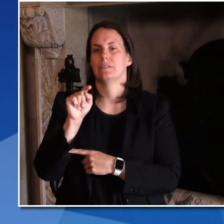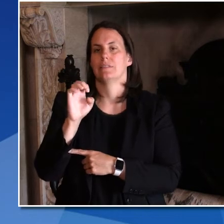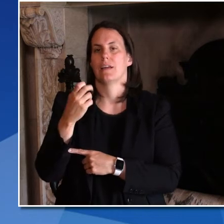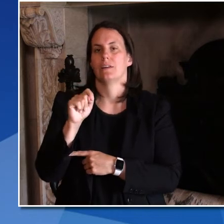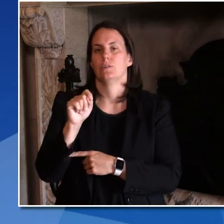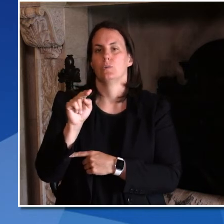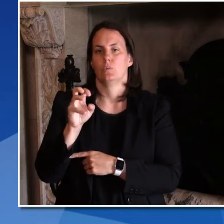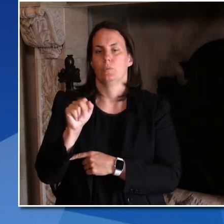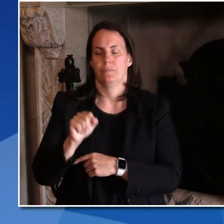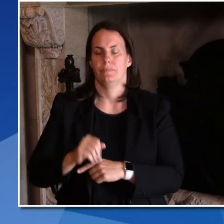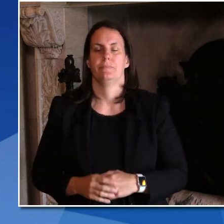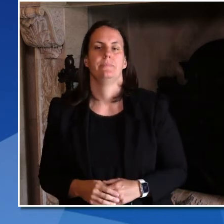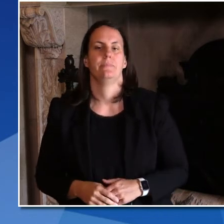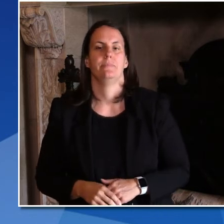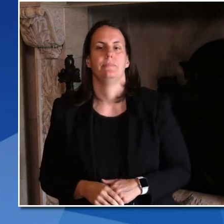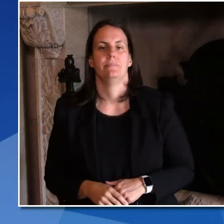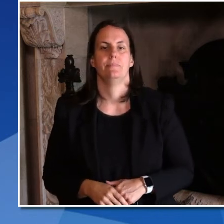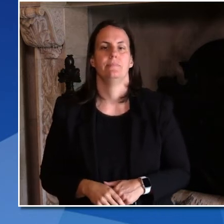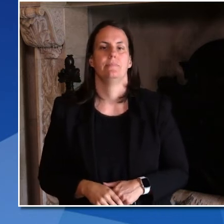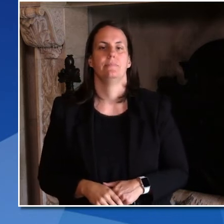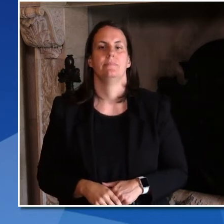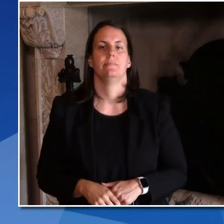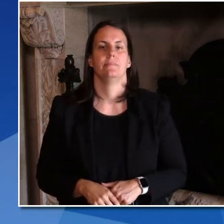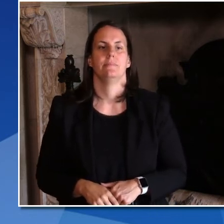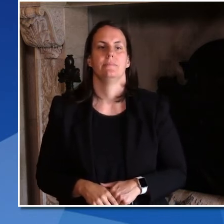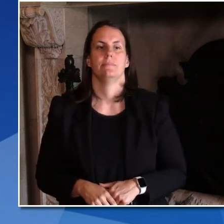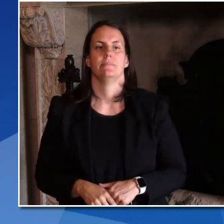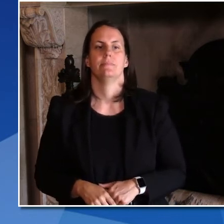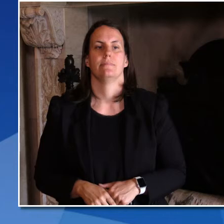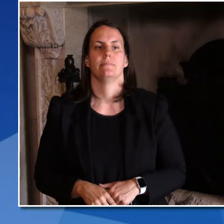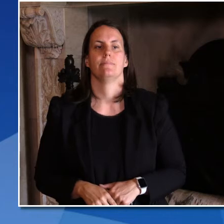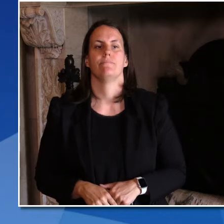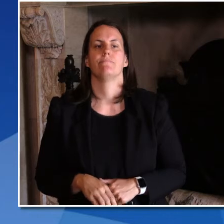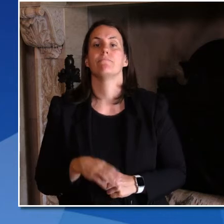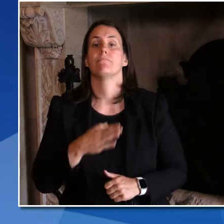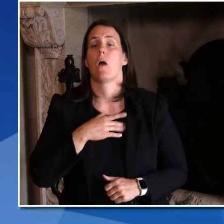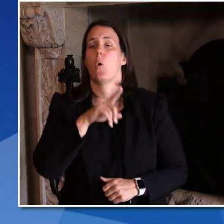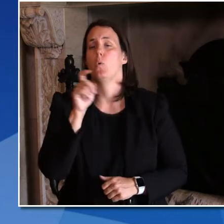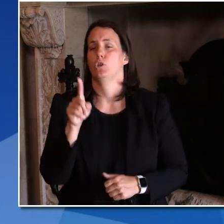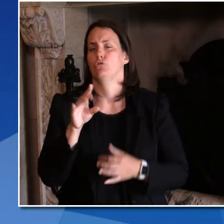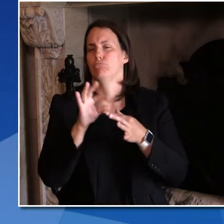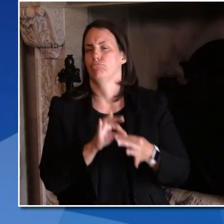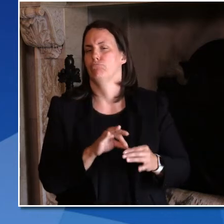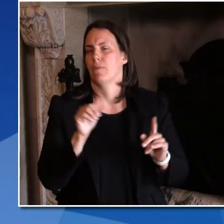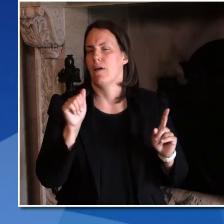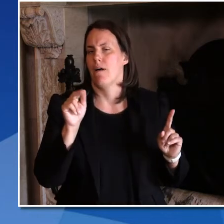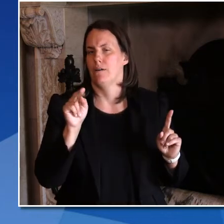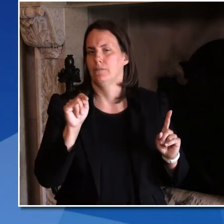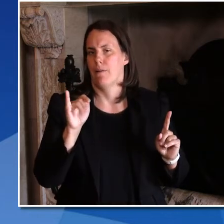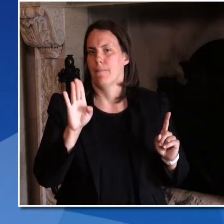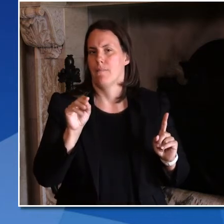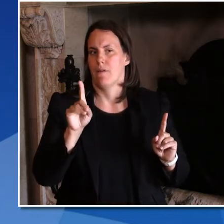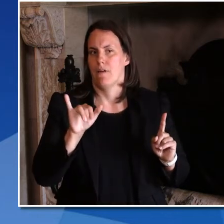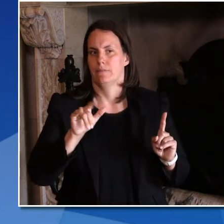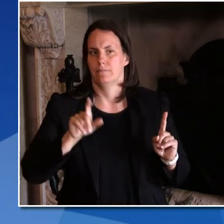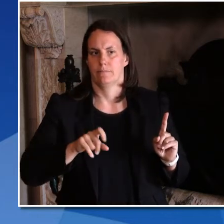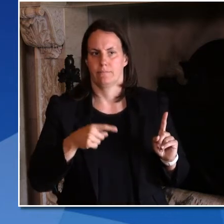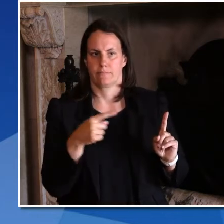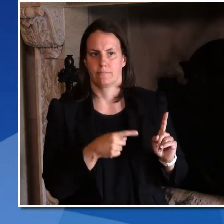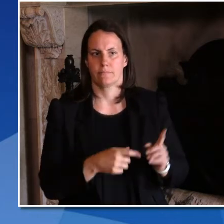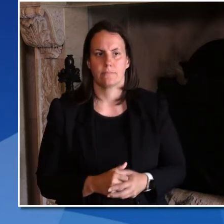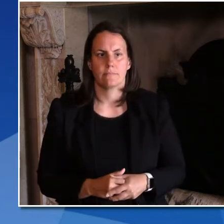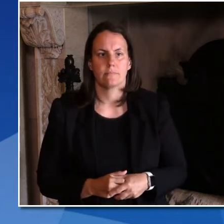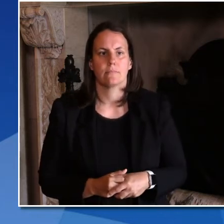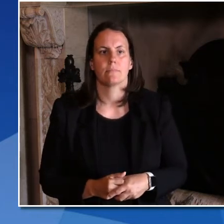Good afternoon. My question is also about antibody testing. My understanding is that antibody testing carries